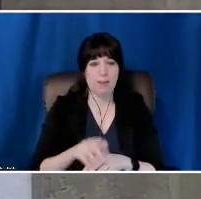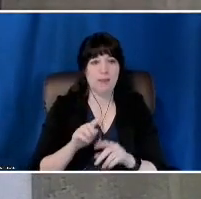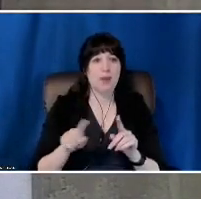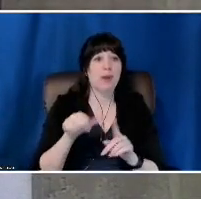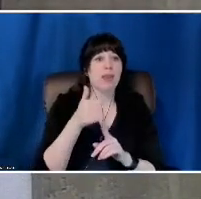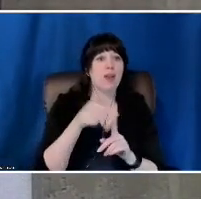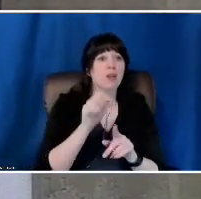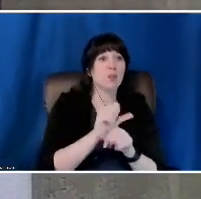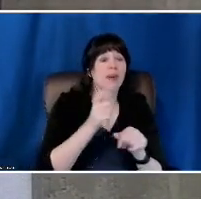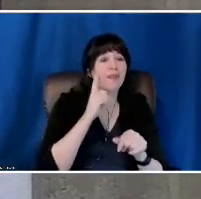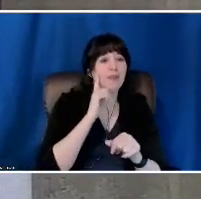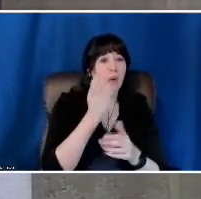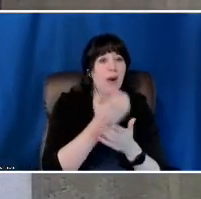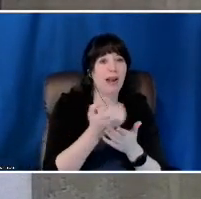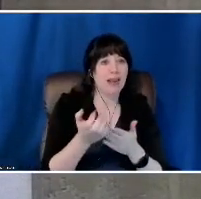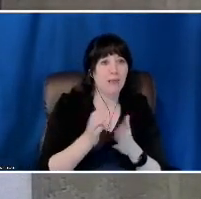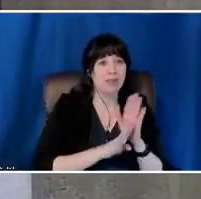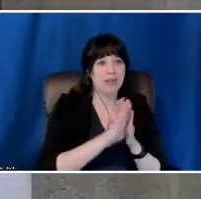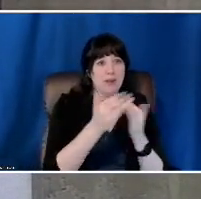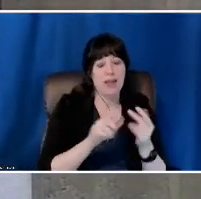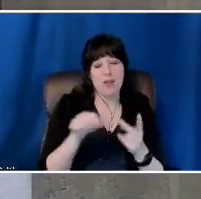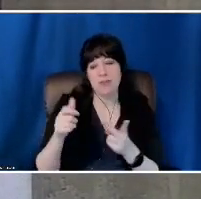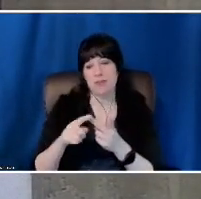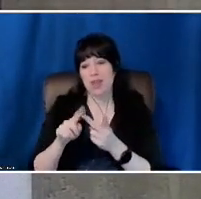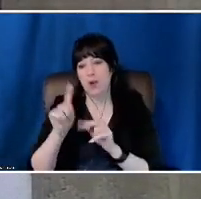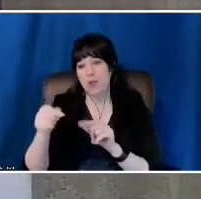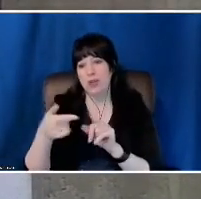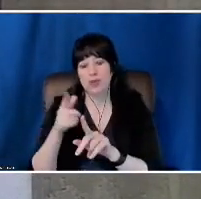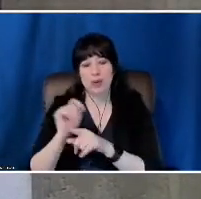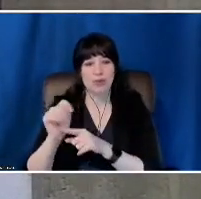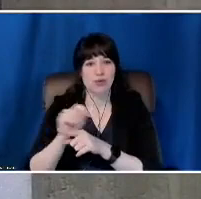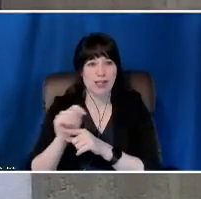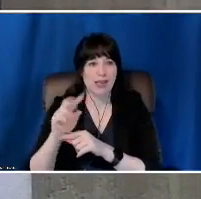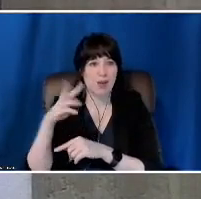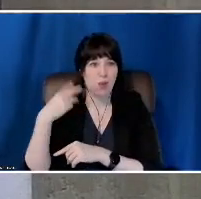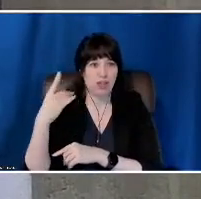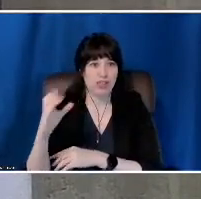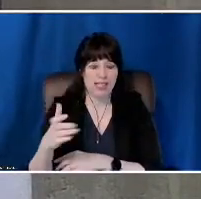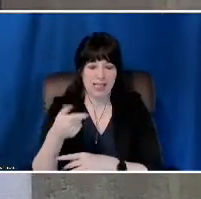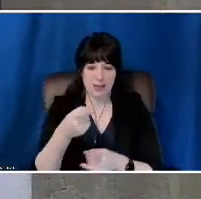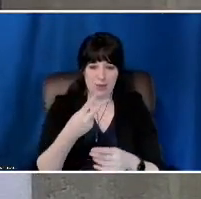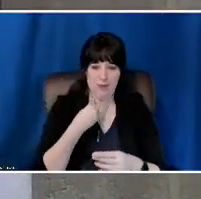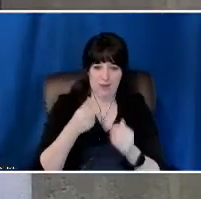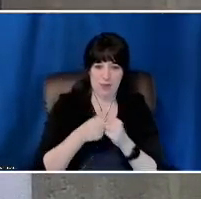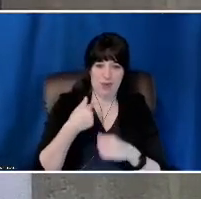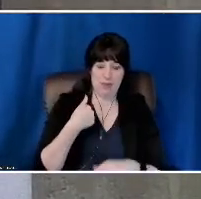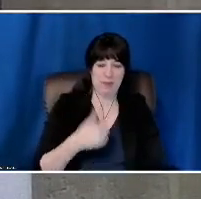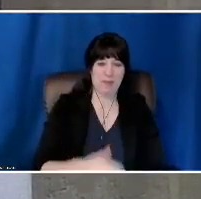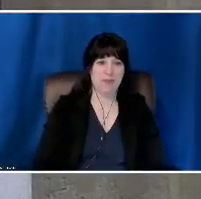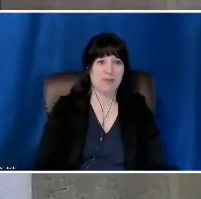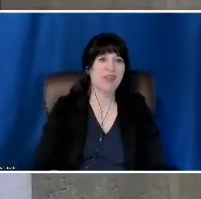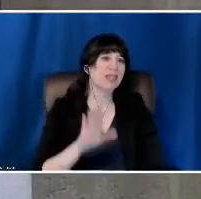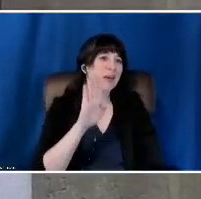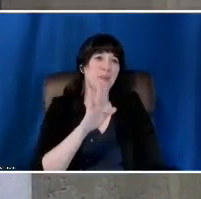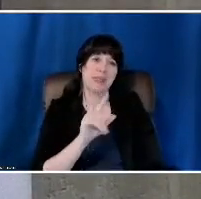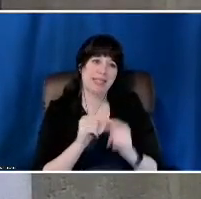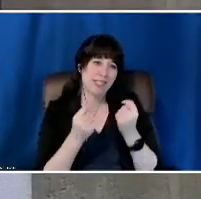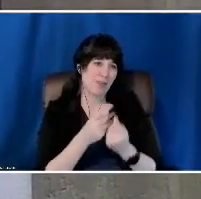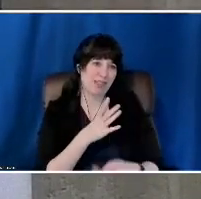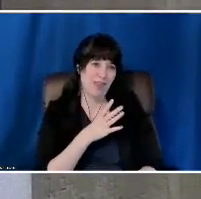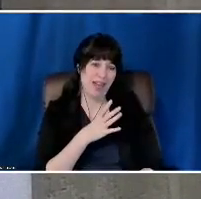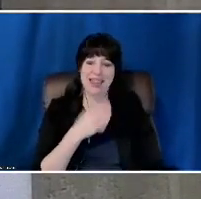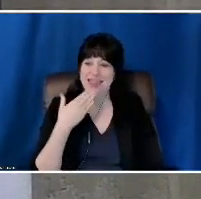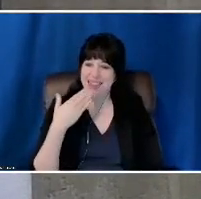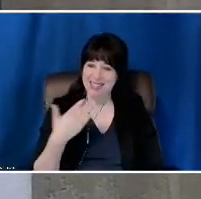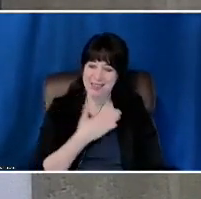now. Ms. Otis is in a training in Washington, D.C., so you are saddled with me. The team is fine. Thanks. I appreciate